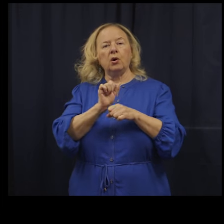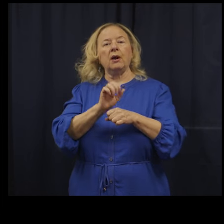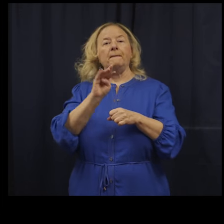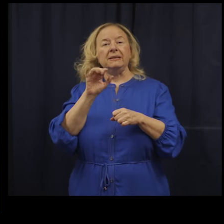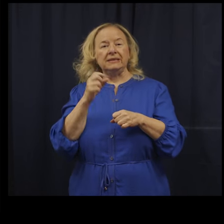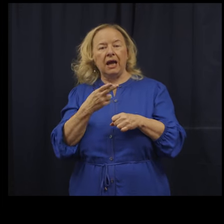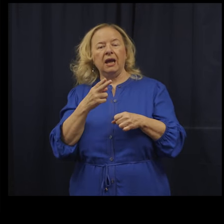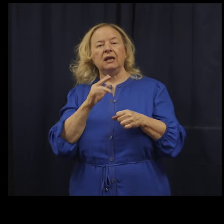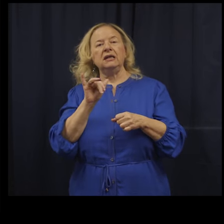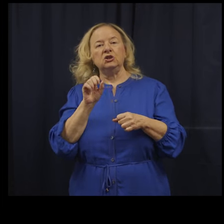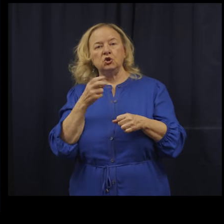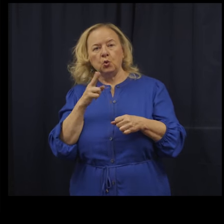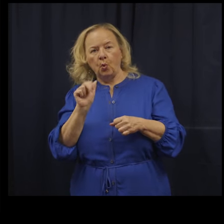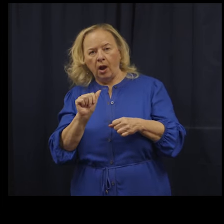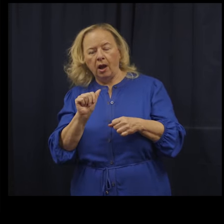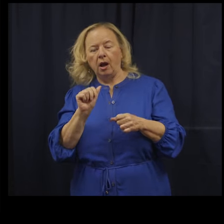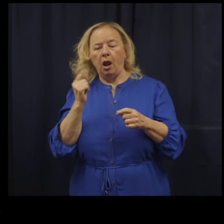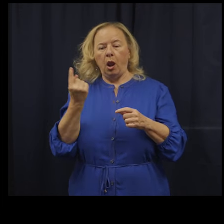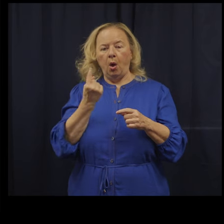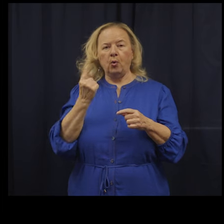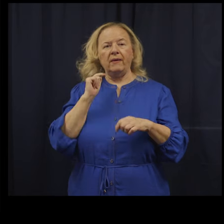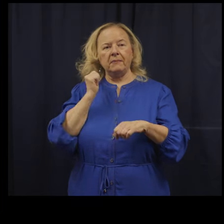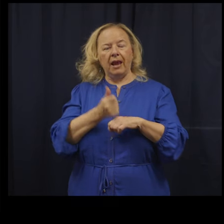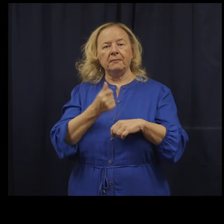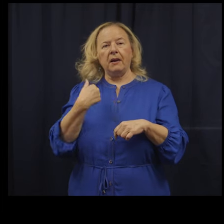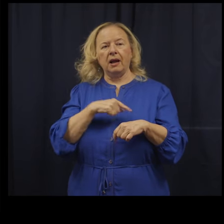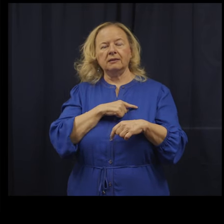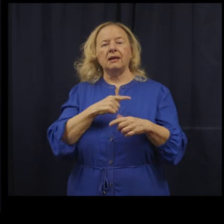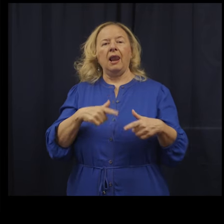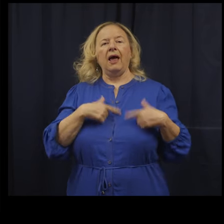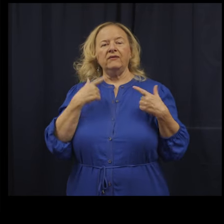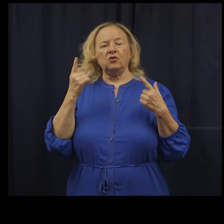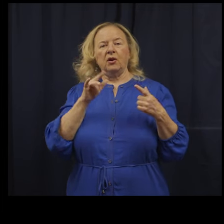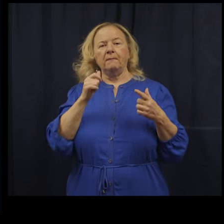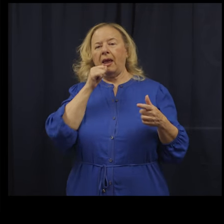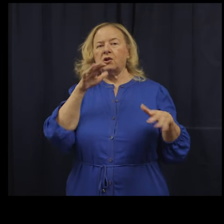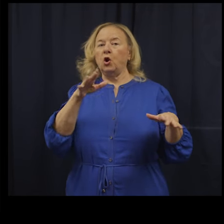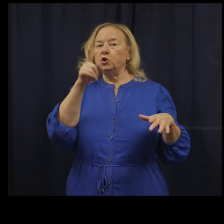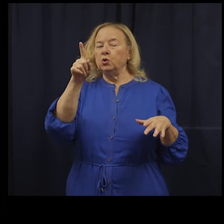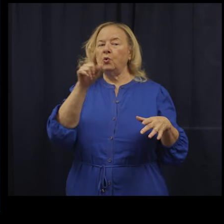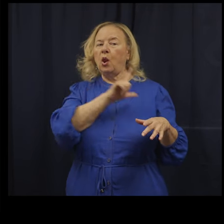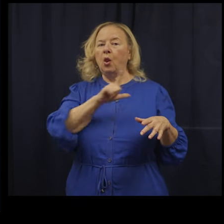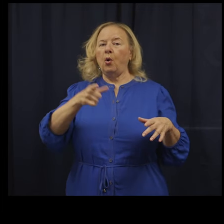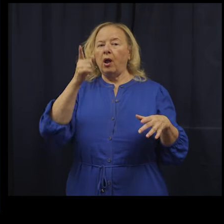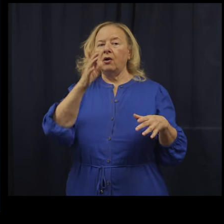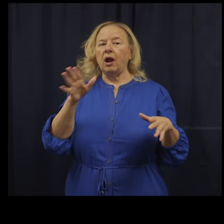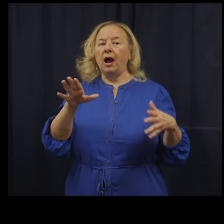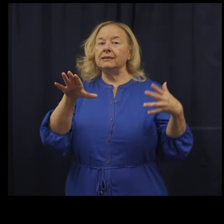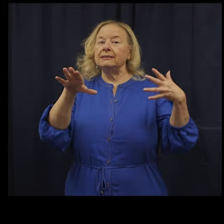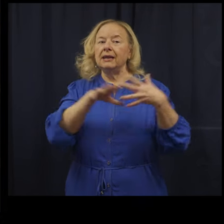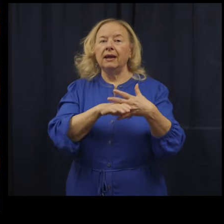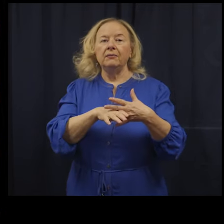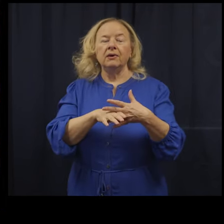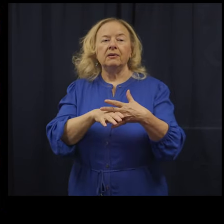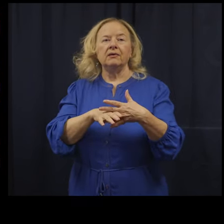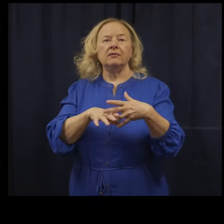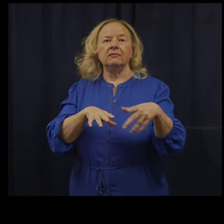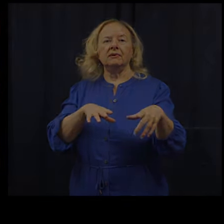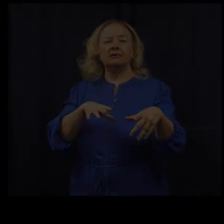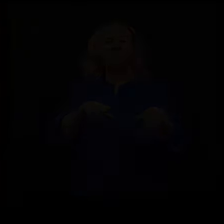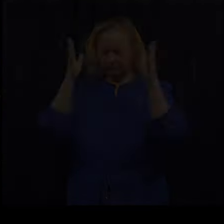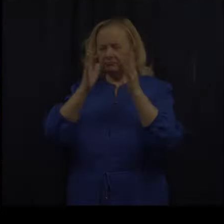Messiah Yeshua. You alone have planted among us life eternal. Blessed are you, Lord our God. Amen. Take a